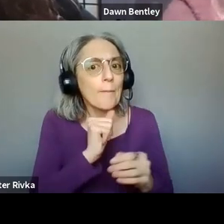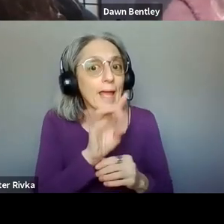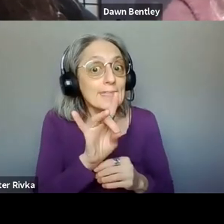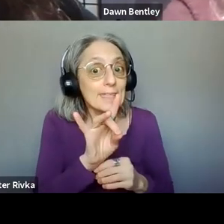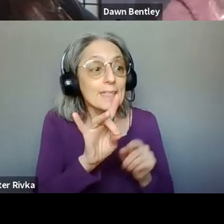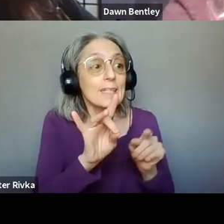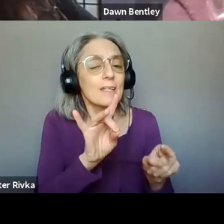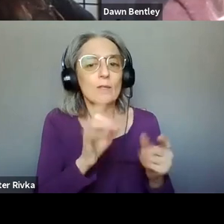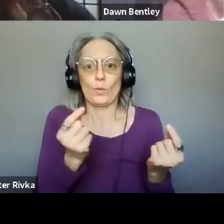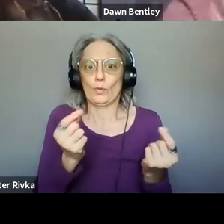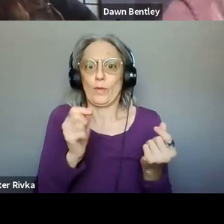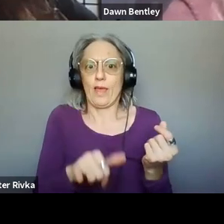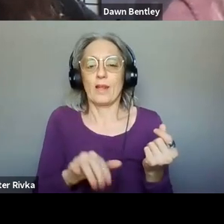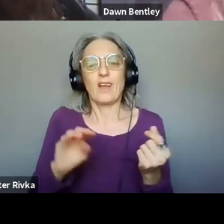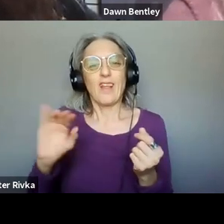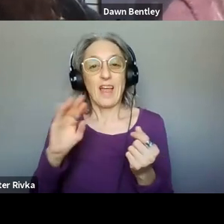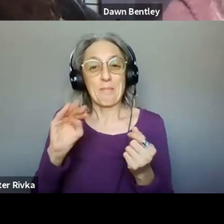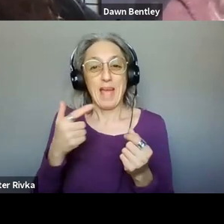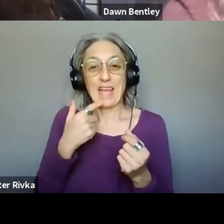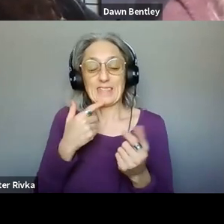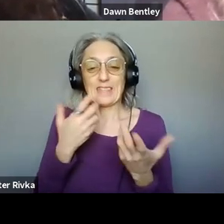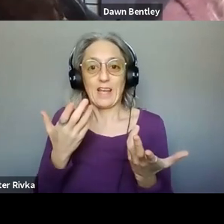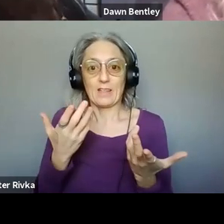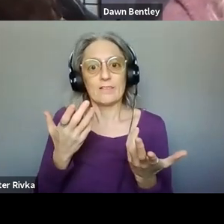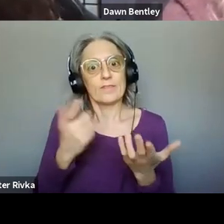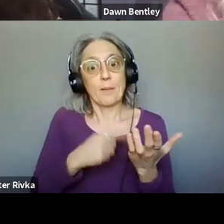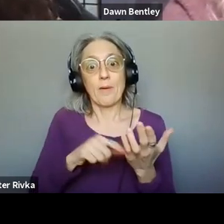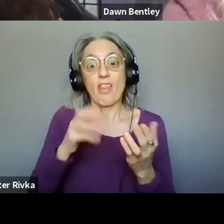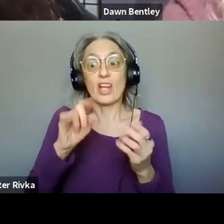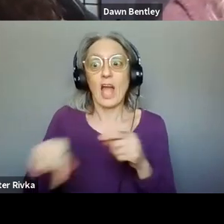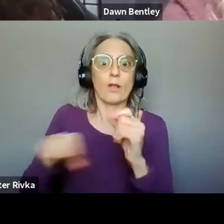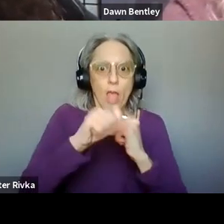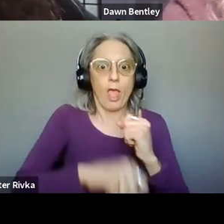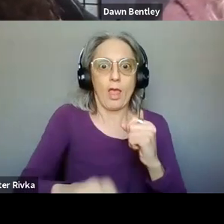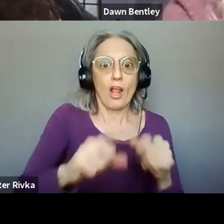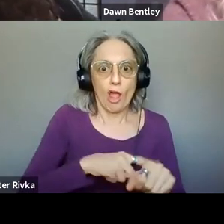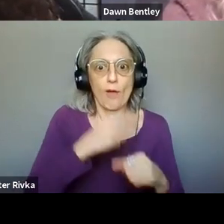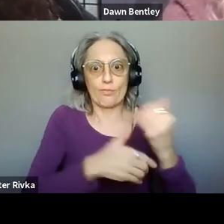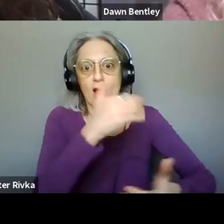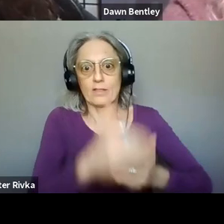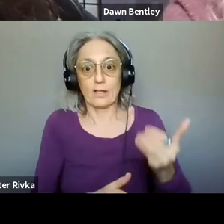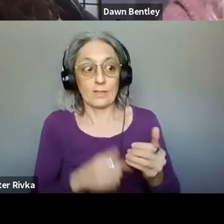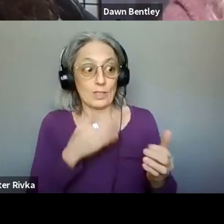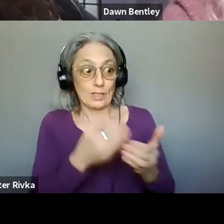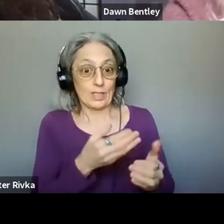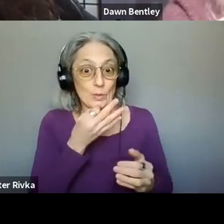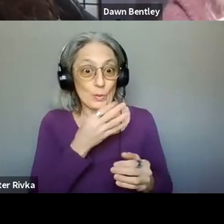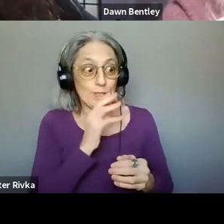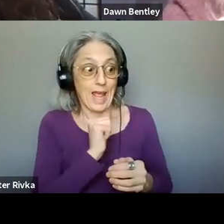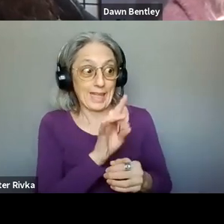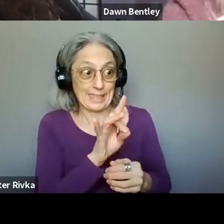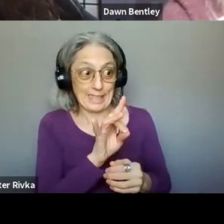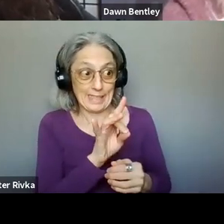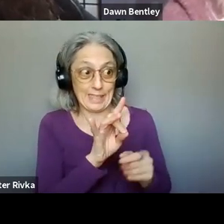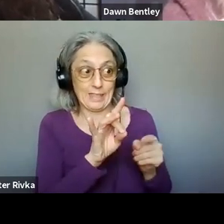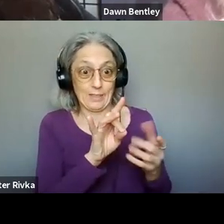said, in some of these counties, it takes a while. So our court does allow applicants to